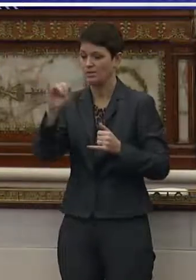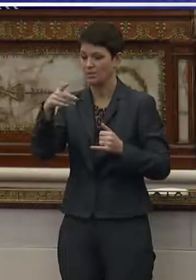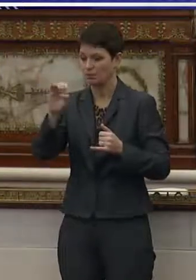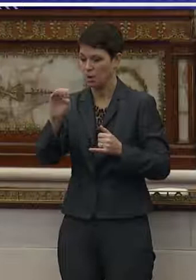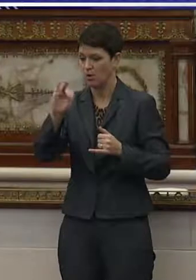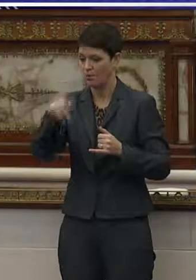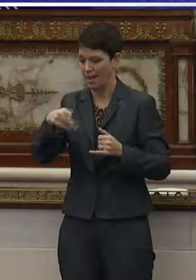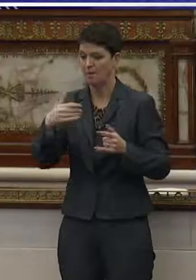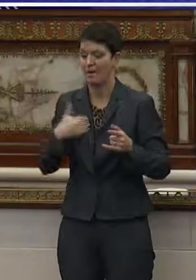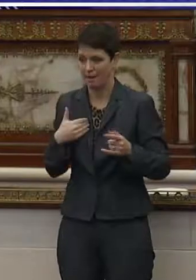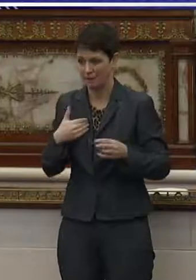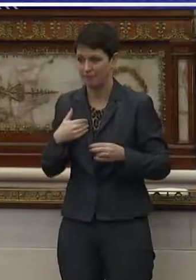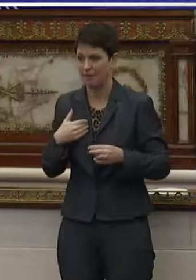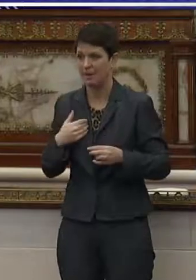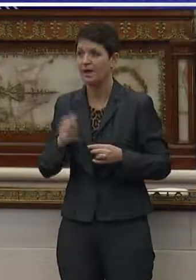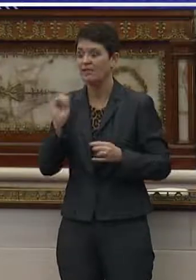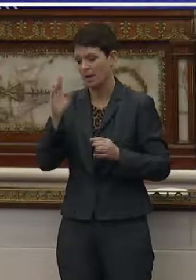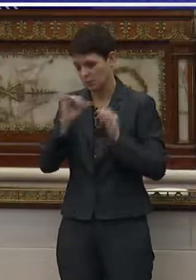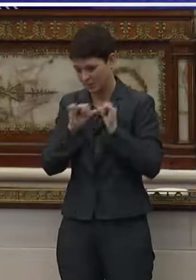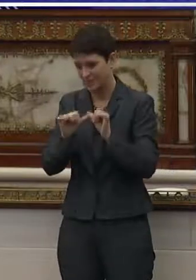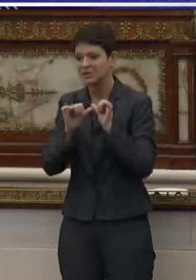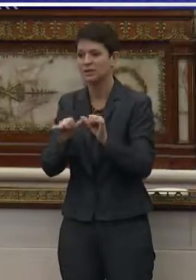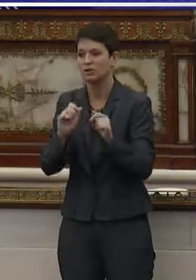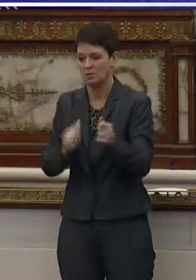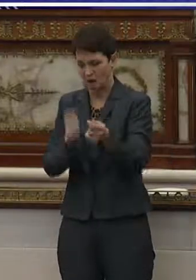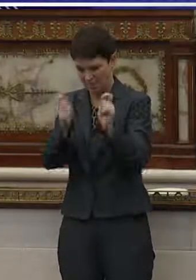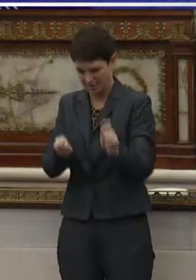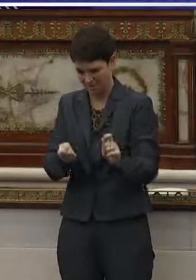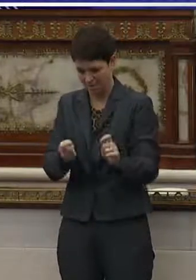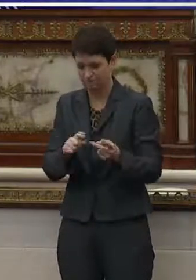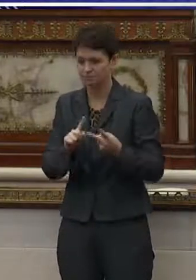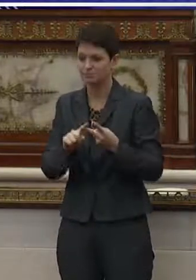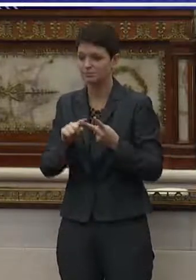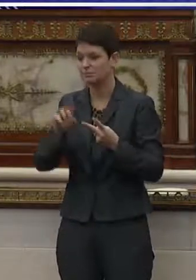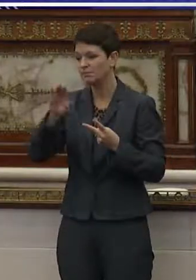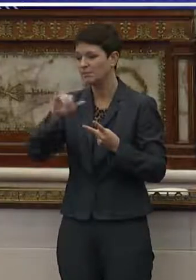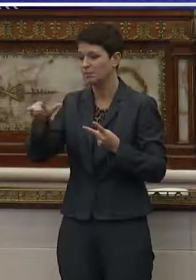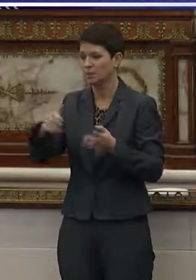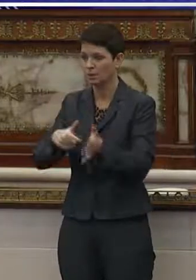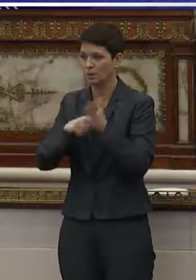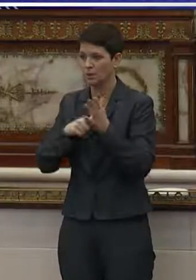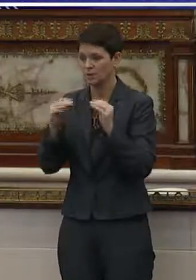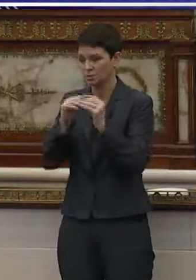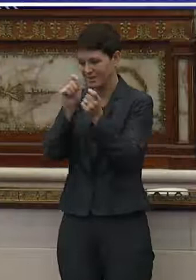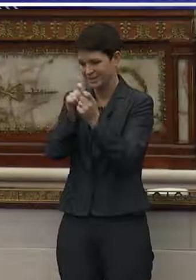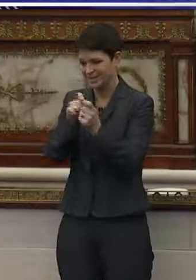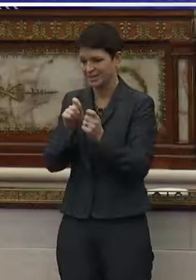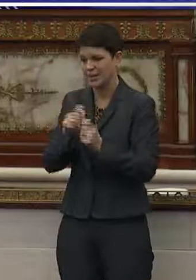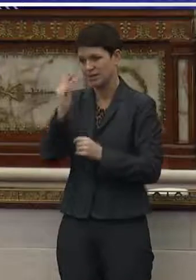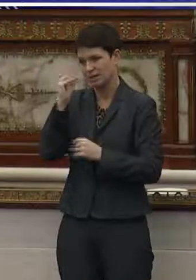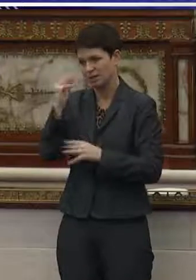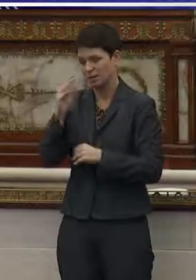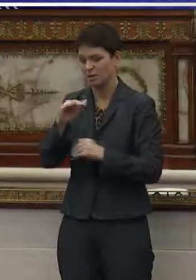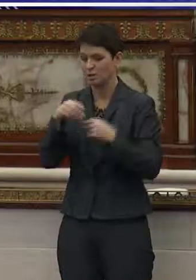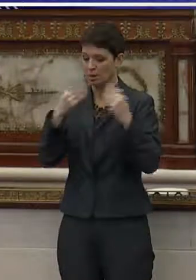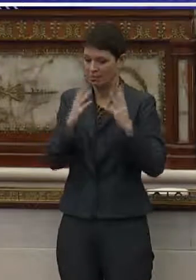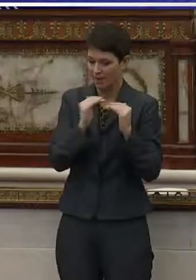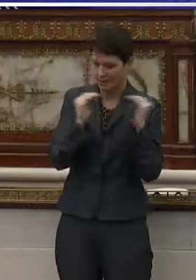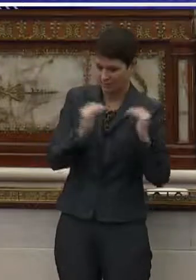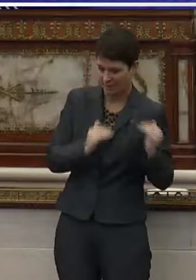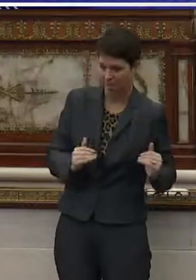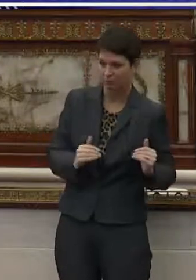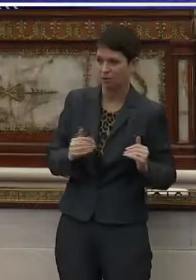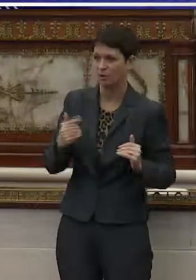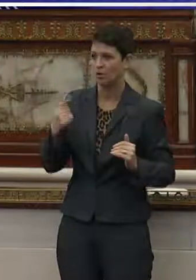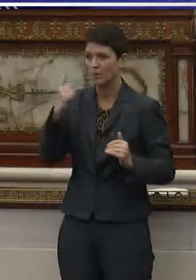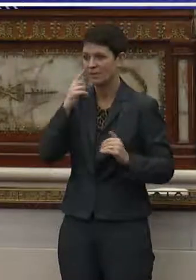map. That will continue to be updated. In addition, the bill requires much more detailed data by the provider level. We think